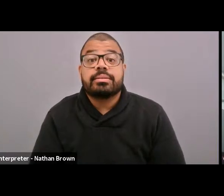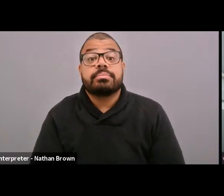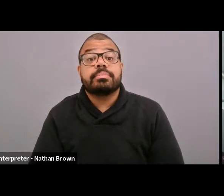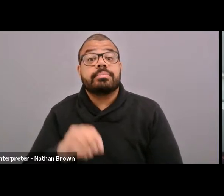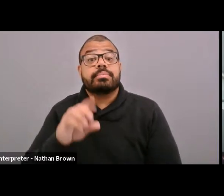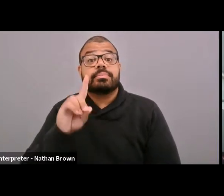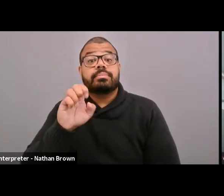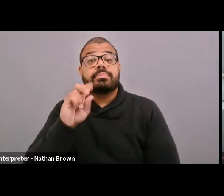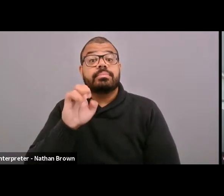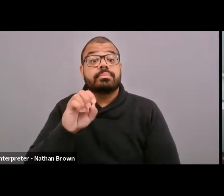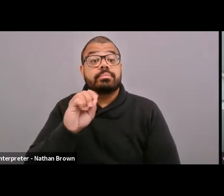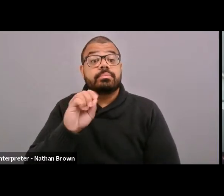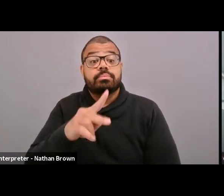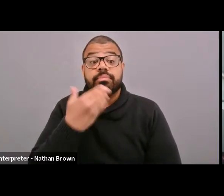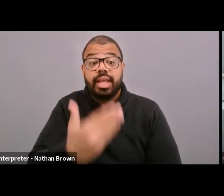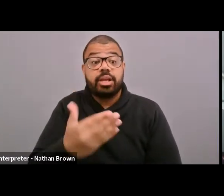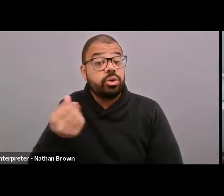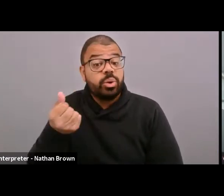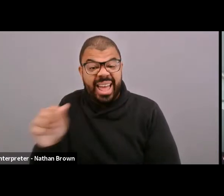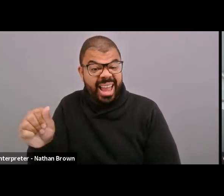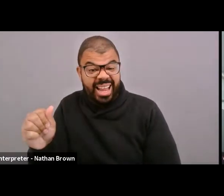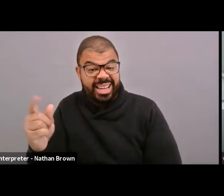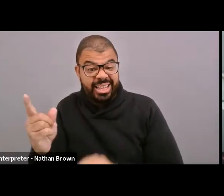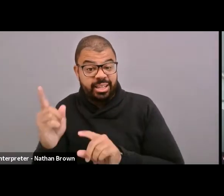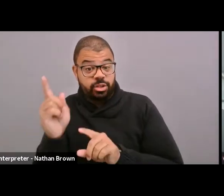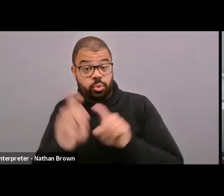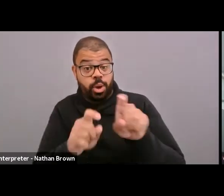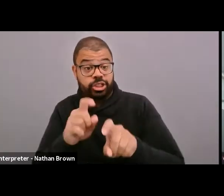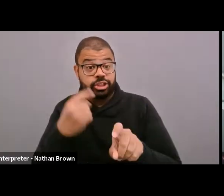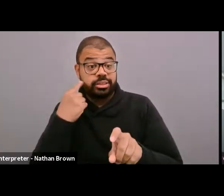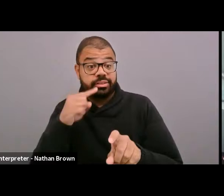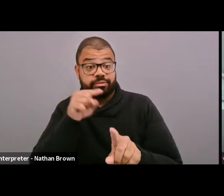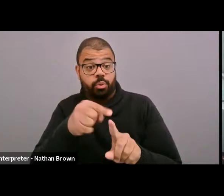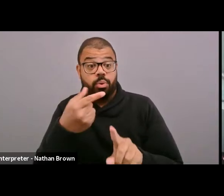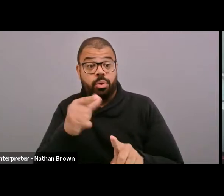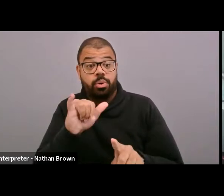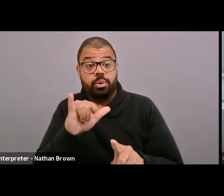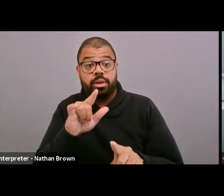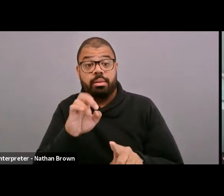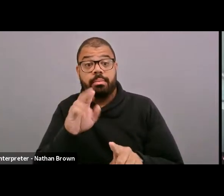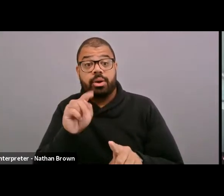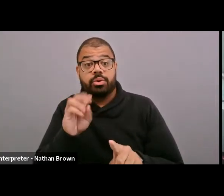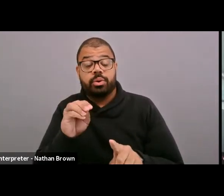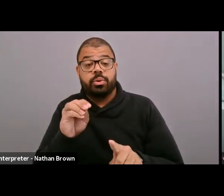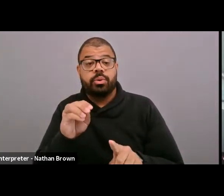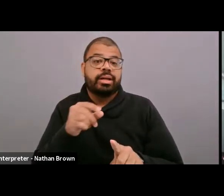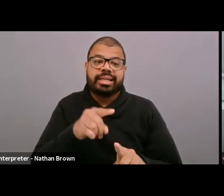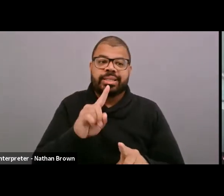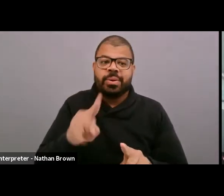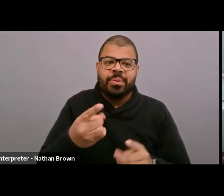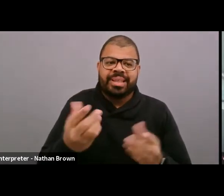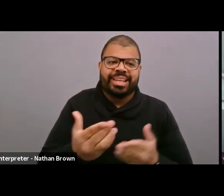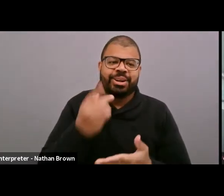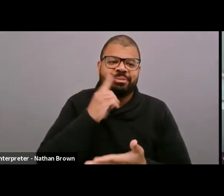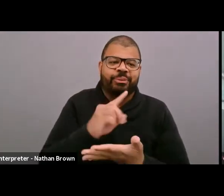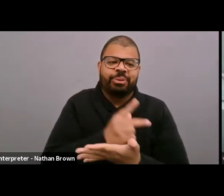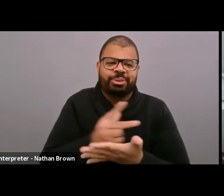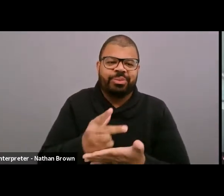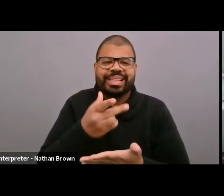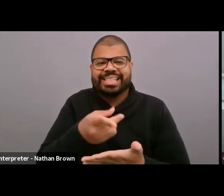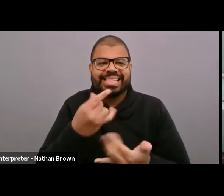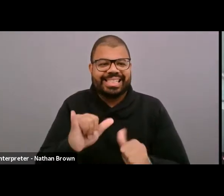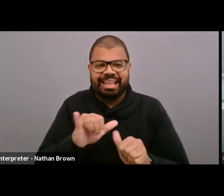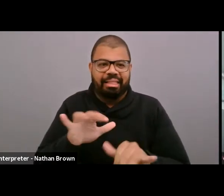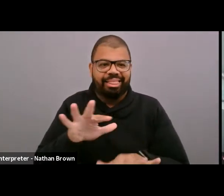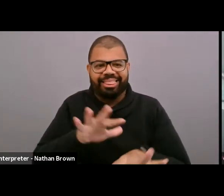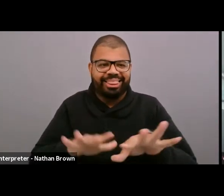Okay, thank you. Does anybody have any questions for Gilberto? I know he's been here 3 weeks, so he's still, getting his feet wet,